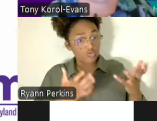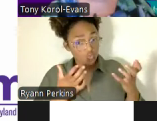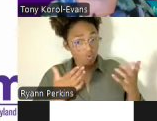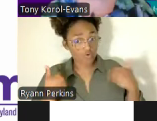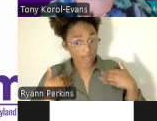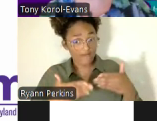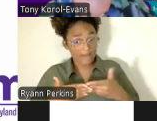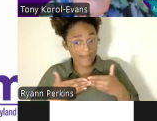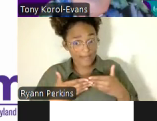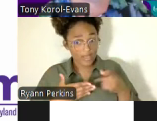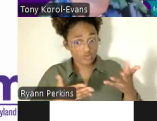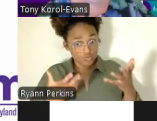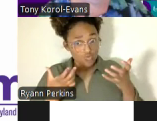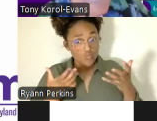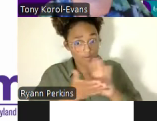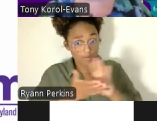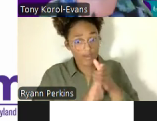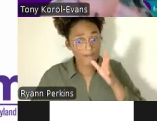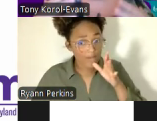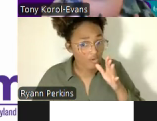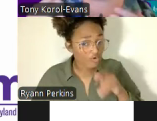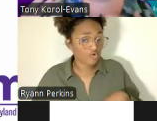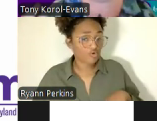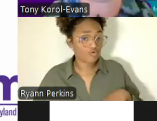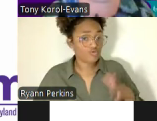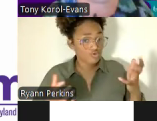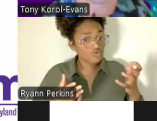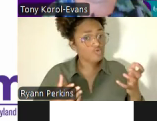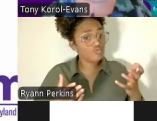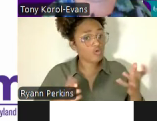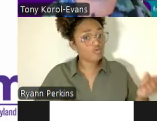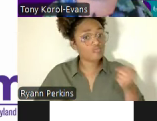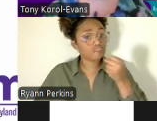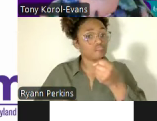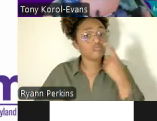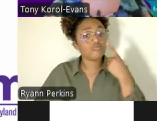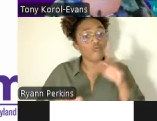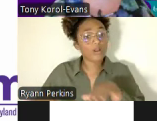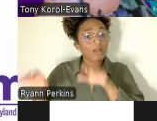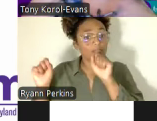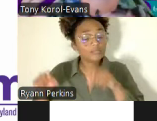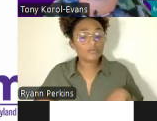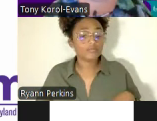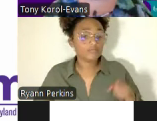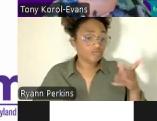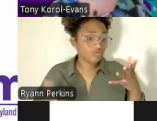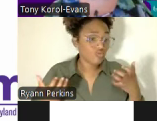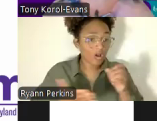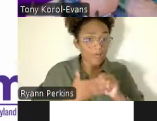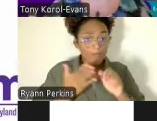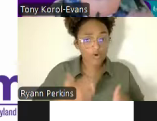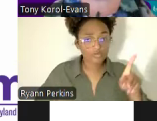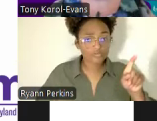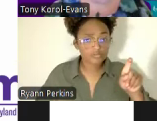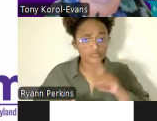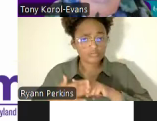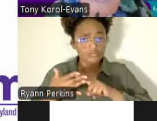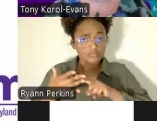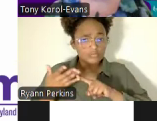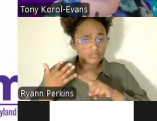it for adoption? Or do you want to have an abortion? There are multiple options. So you want to educate the survivors. They